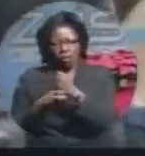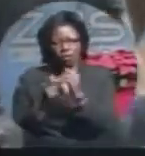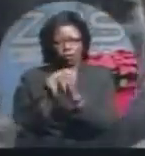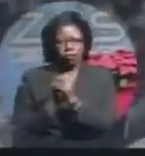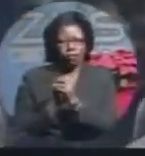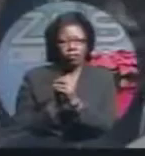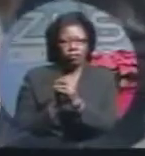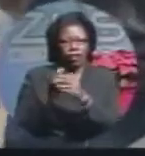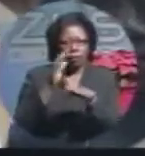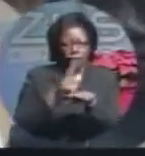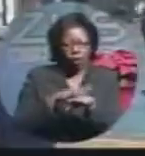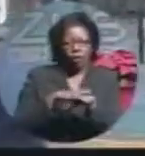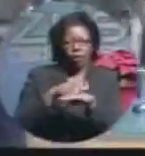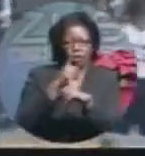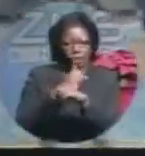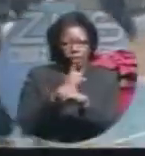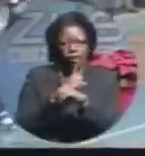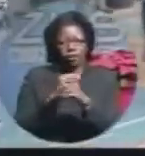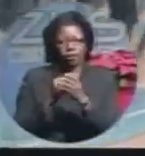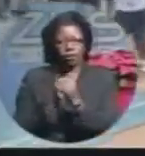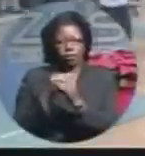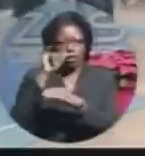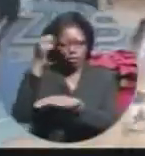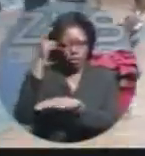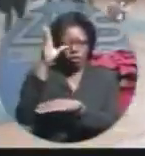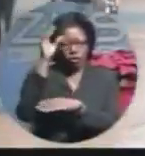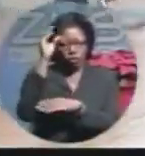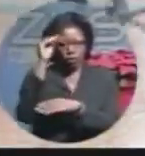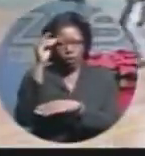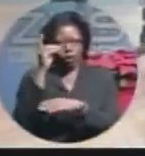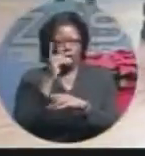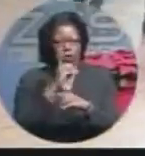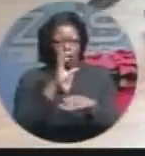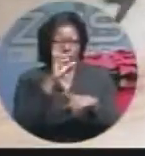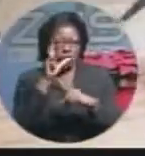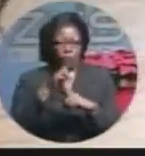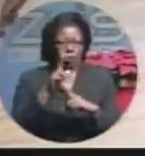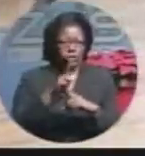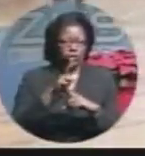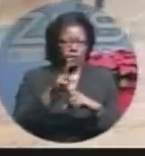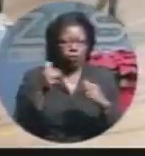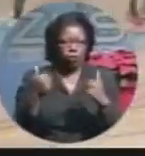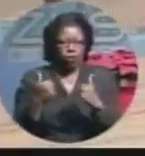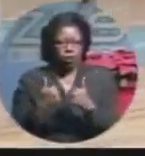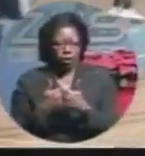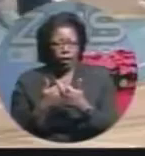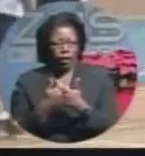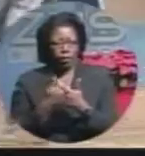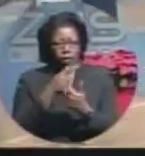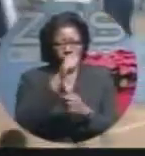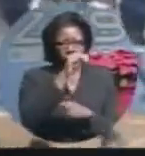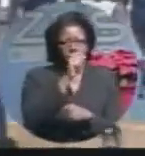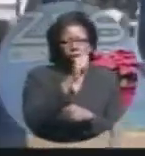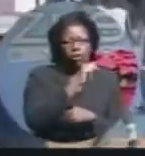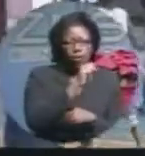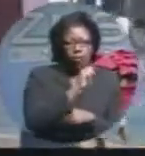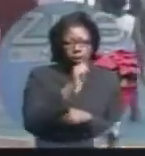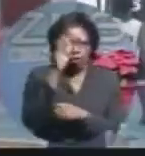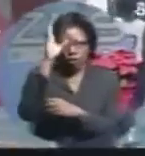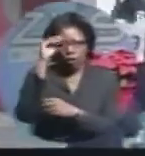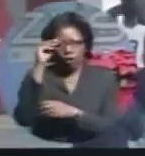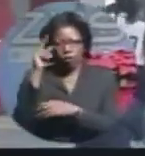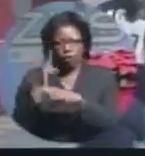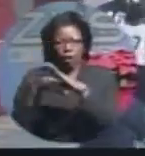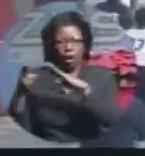buckets, got back on defense. In the junior boys' championship game, Harbor Island simply took apart T.A. Thompson. The boys